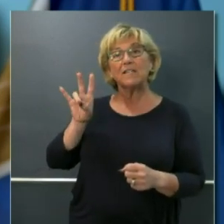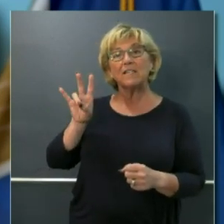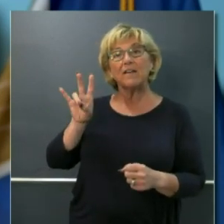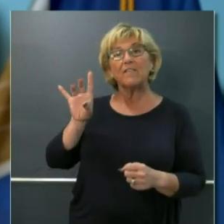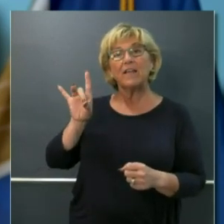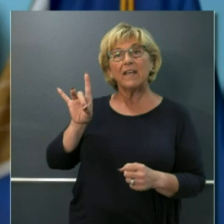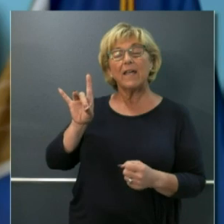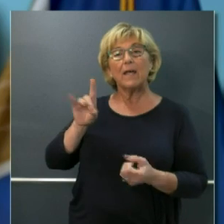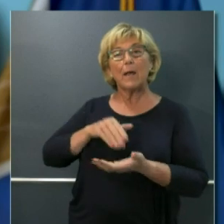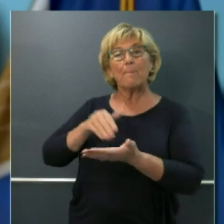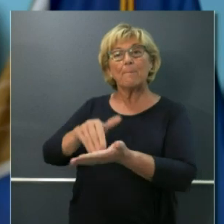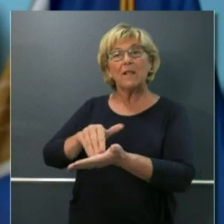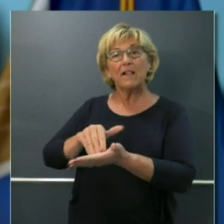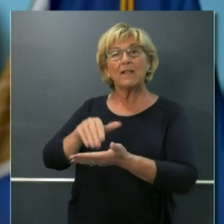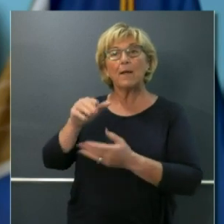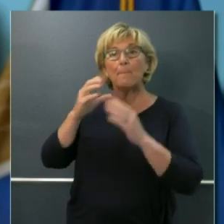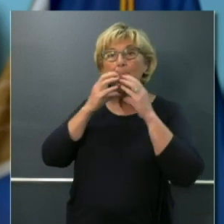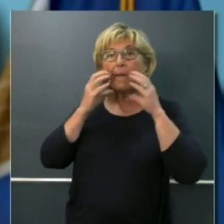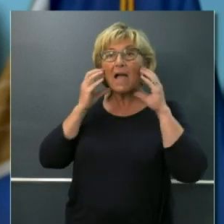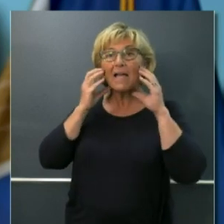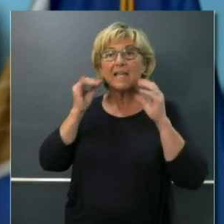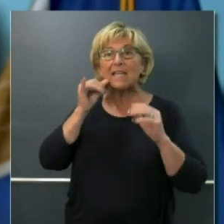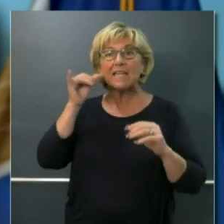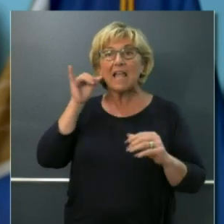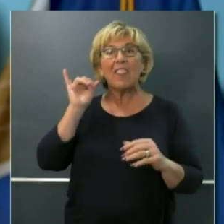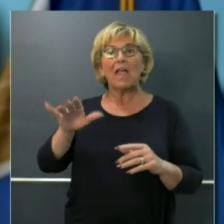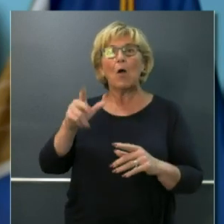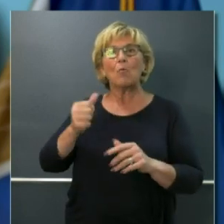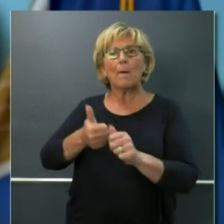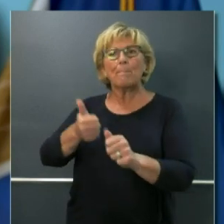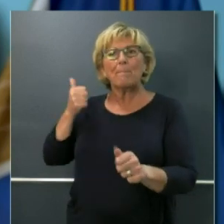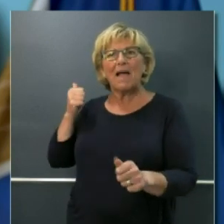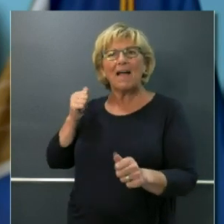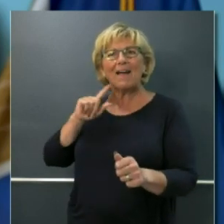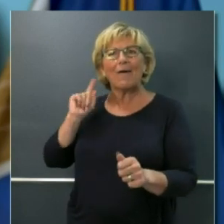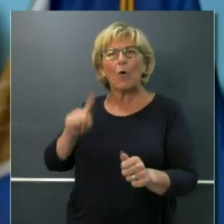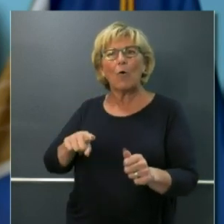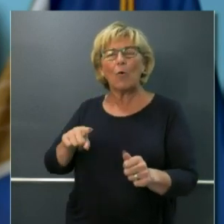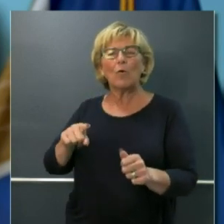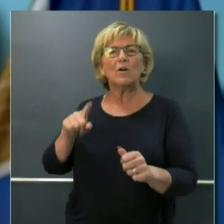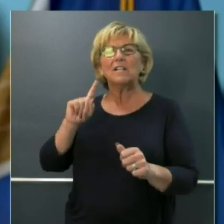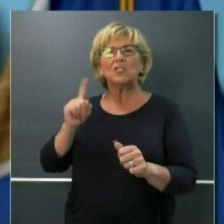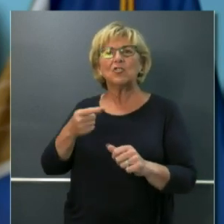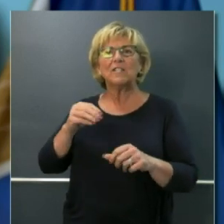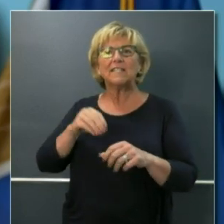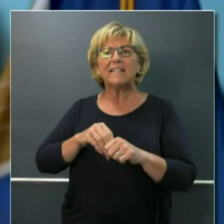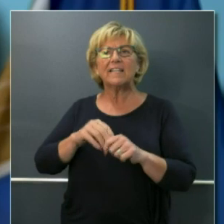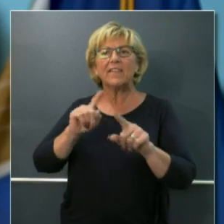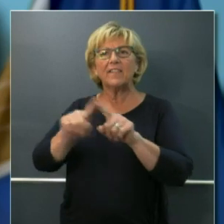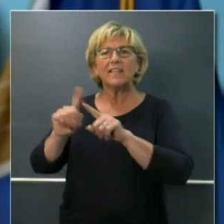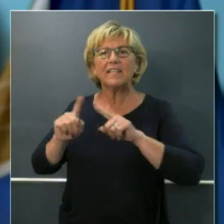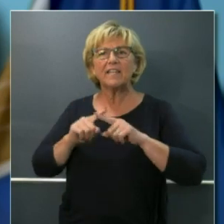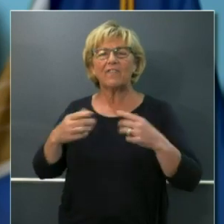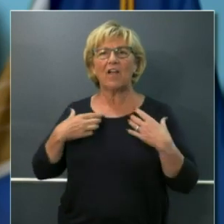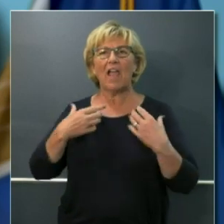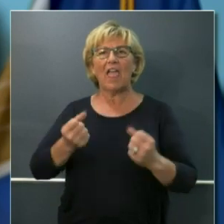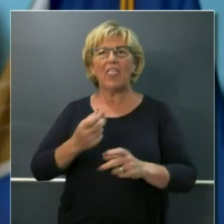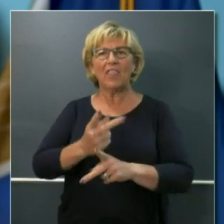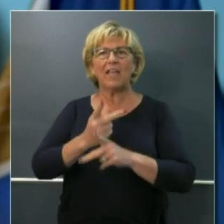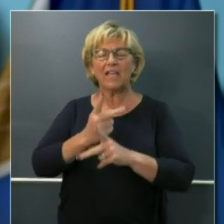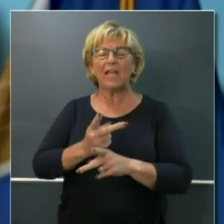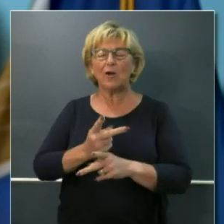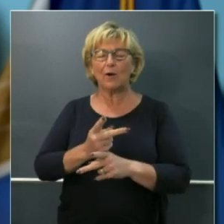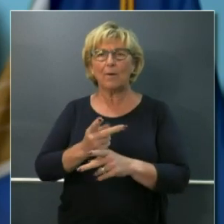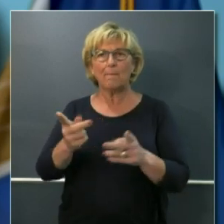2.87 million masks out yesterday is that was back orders just in the healthcare space. We want to broaden that beyond